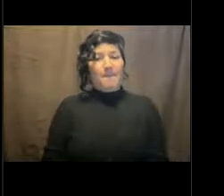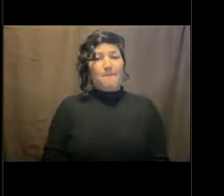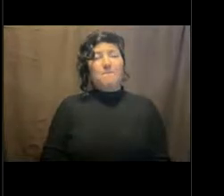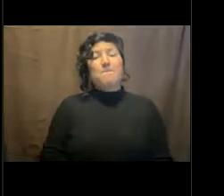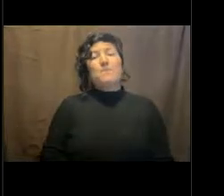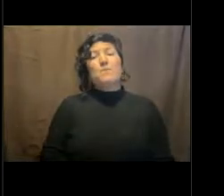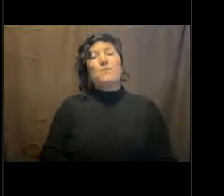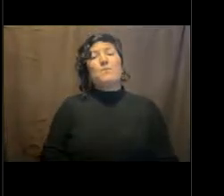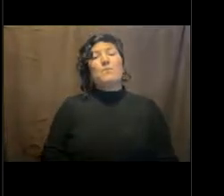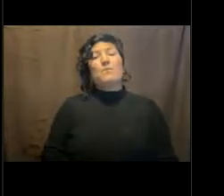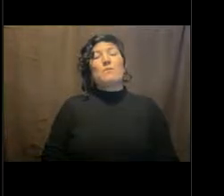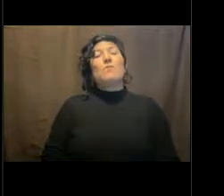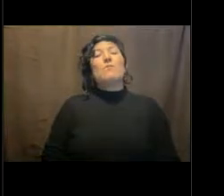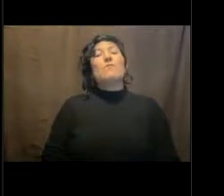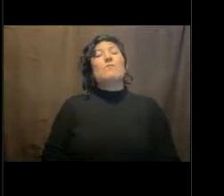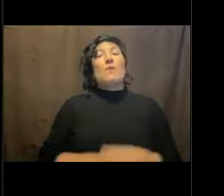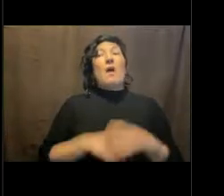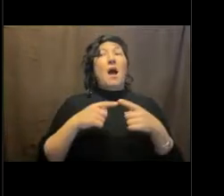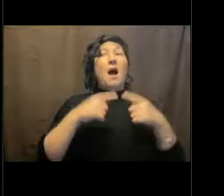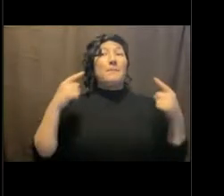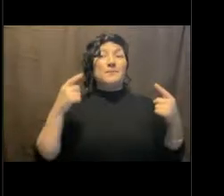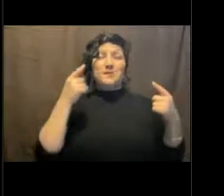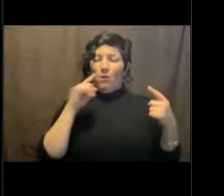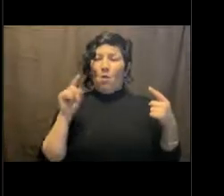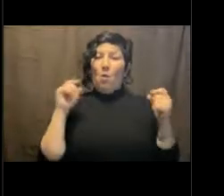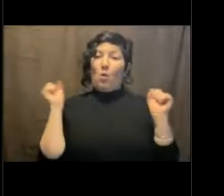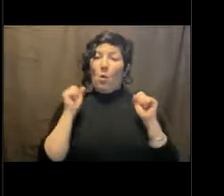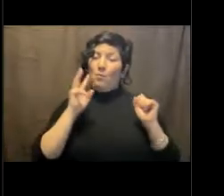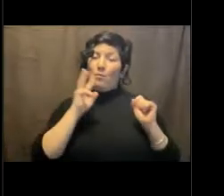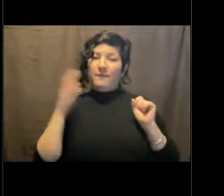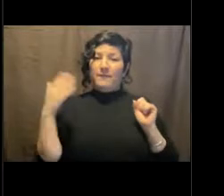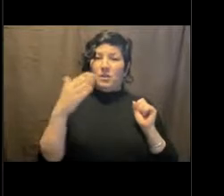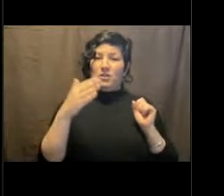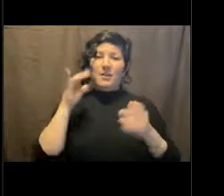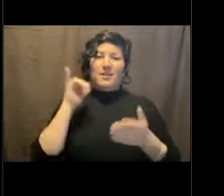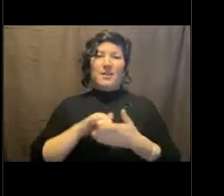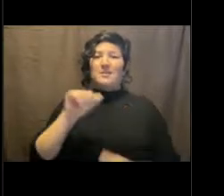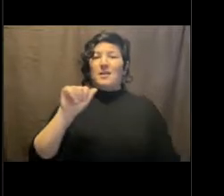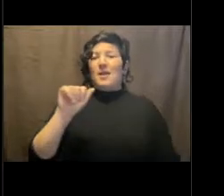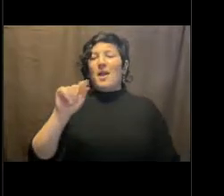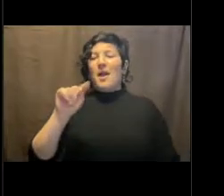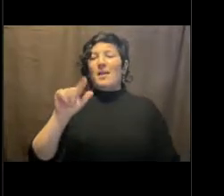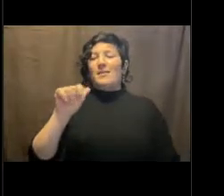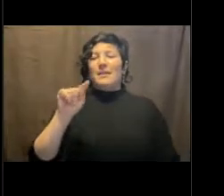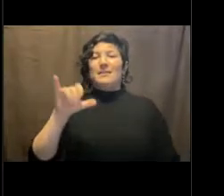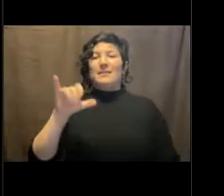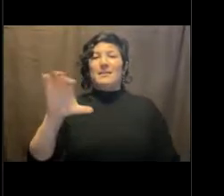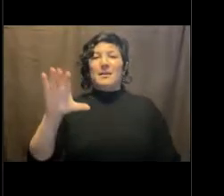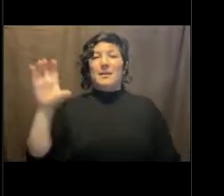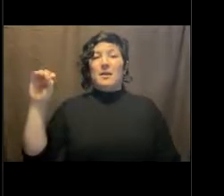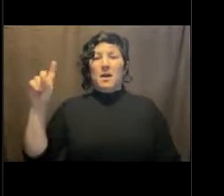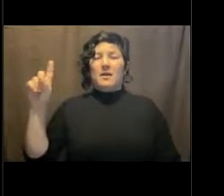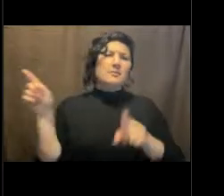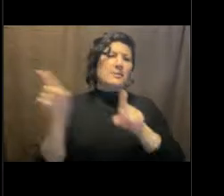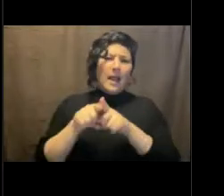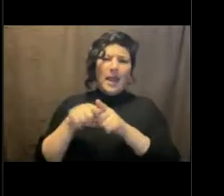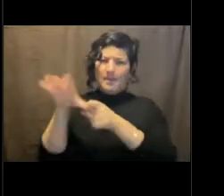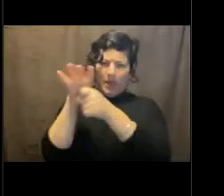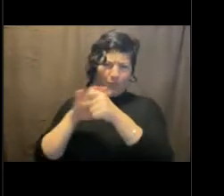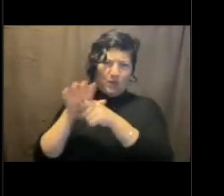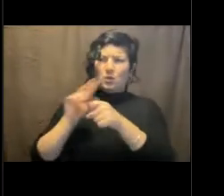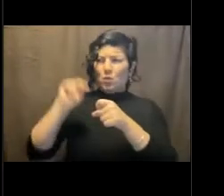So conversely, for a colder water fish, this example is for Atlantic cod, same region, the Northeast US. And what you can see here is that you